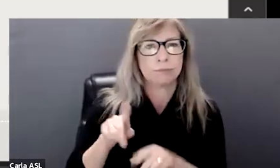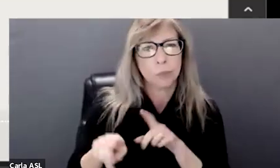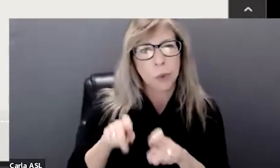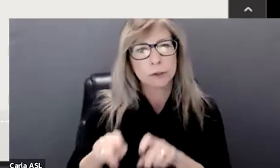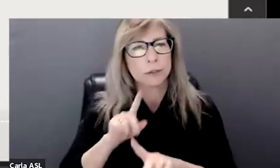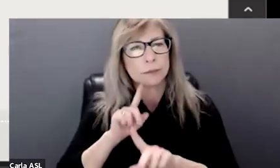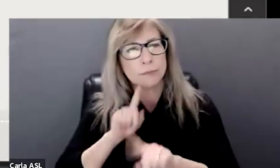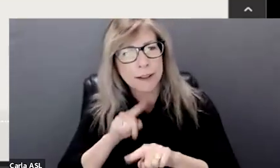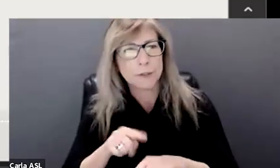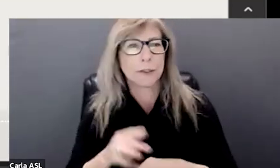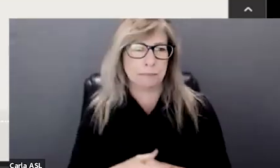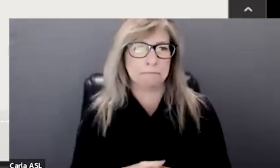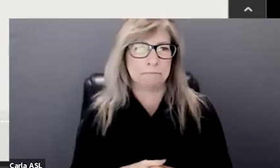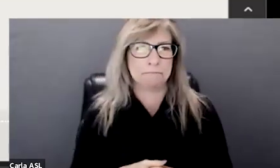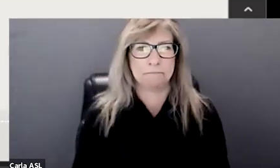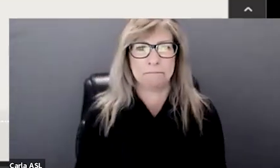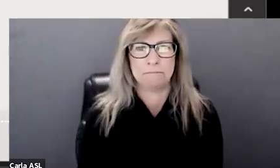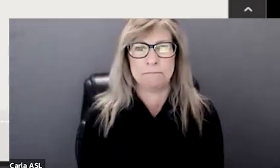Q&A session.